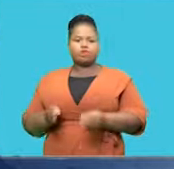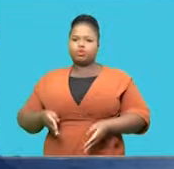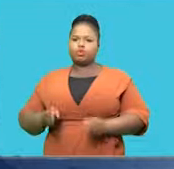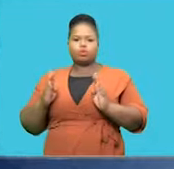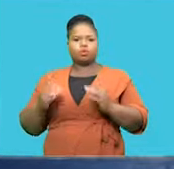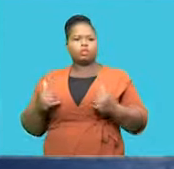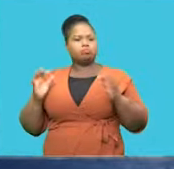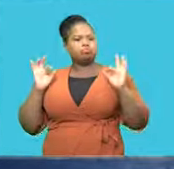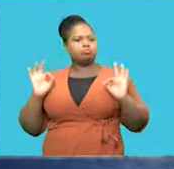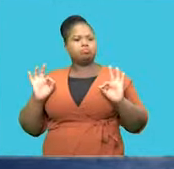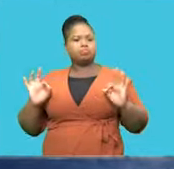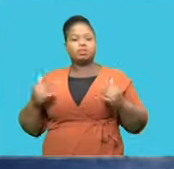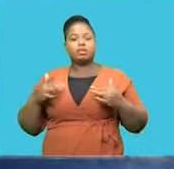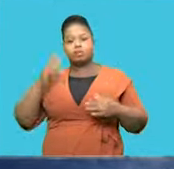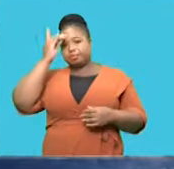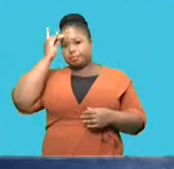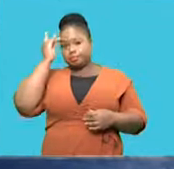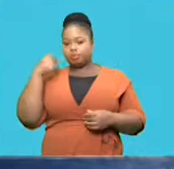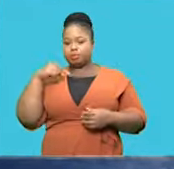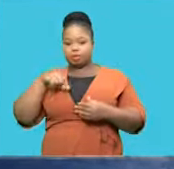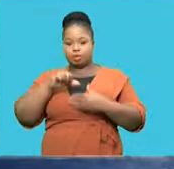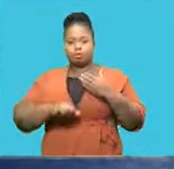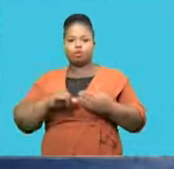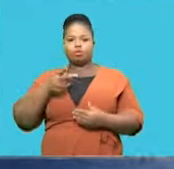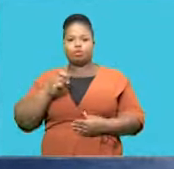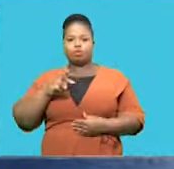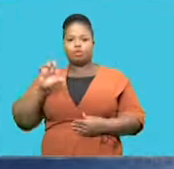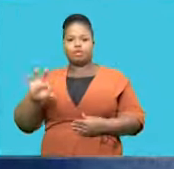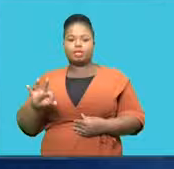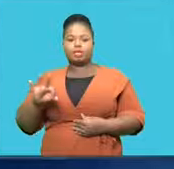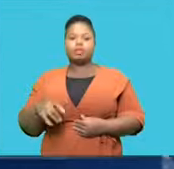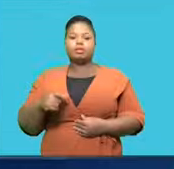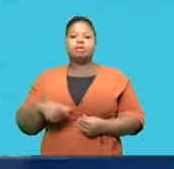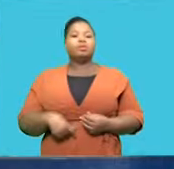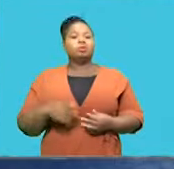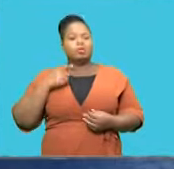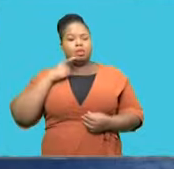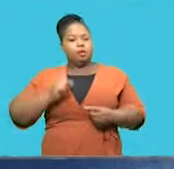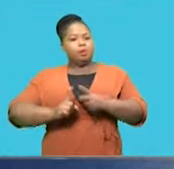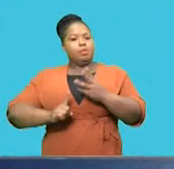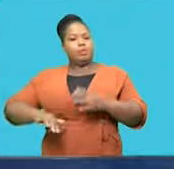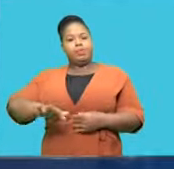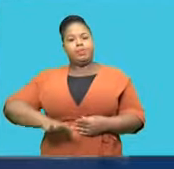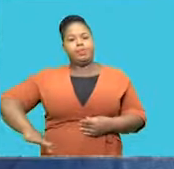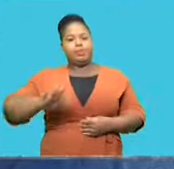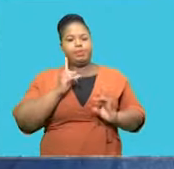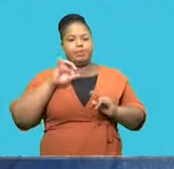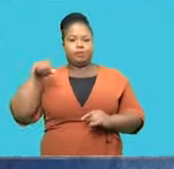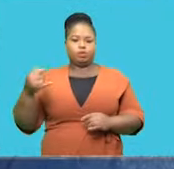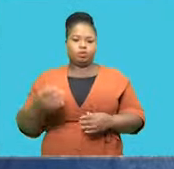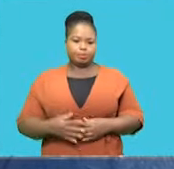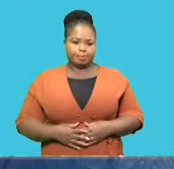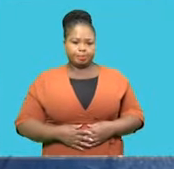oqale ngombasa kulonyaka ka-2023 kwizifundo ezahlukahlukene ezingaphansi umkhandlu dolobha waseGoli.